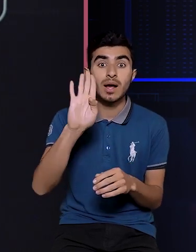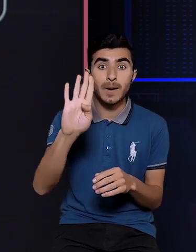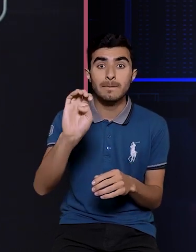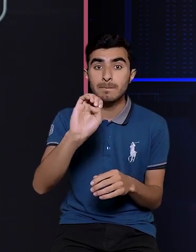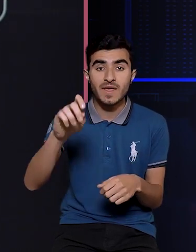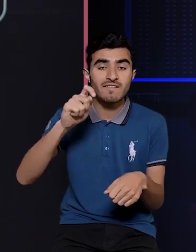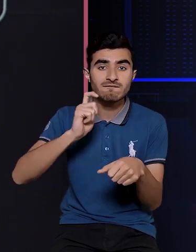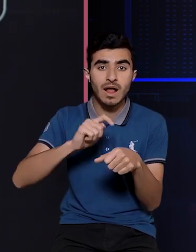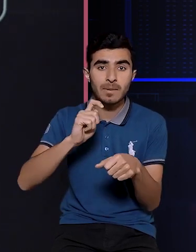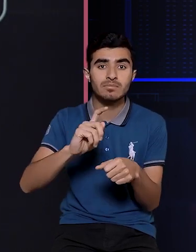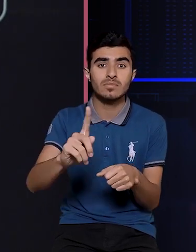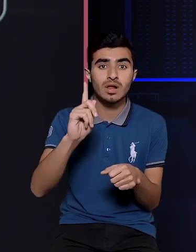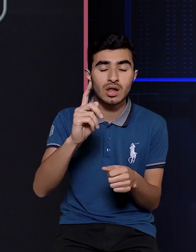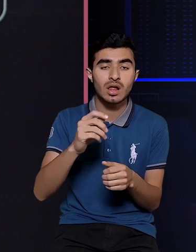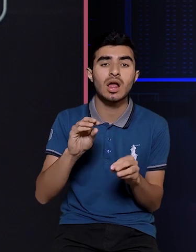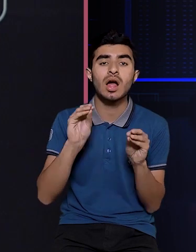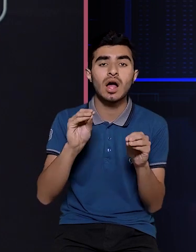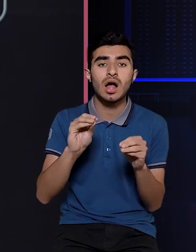appears to help.